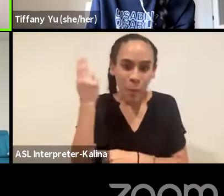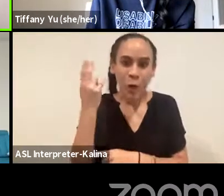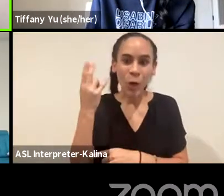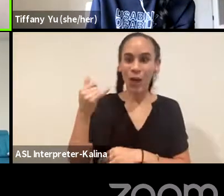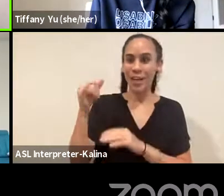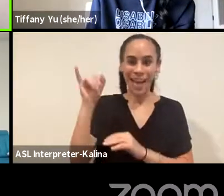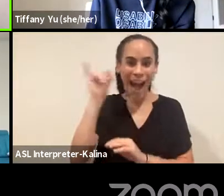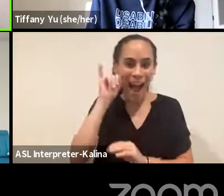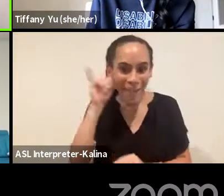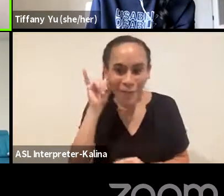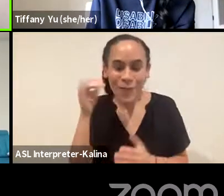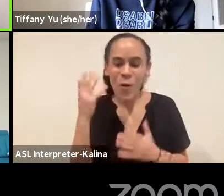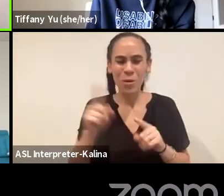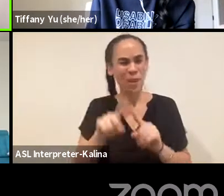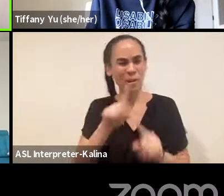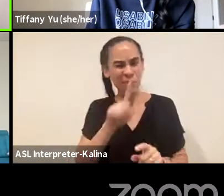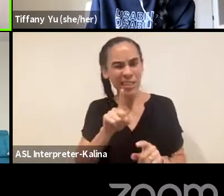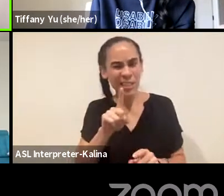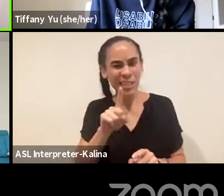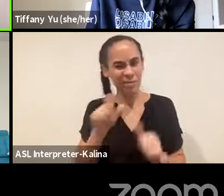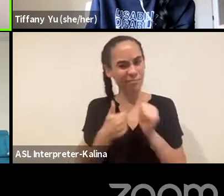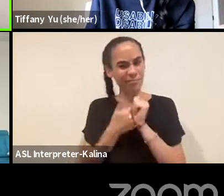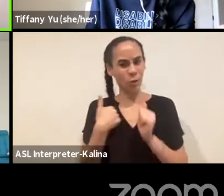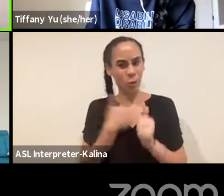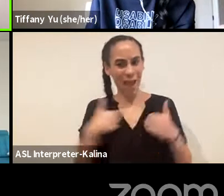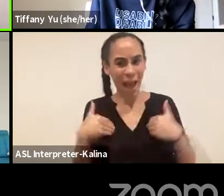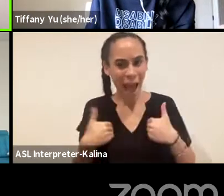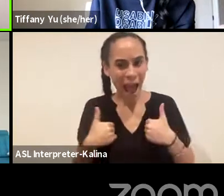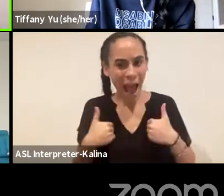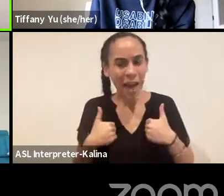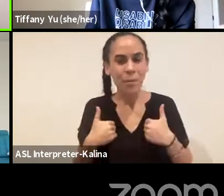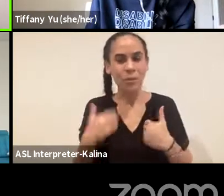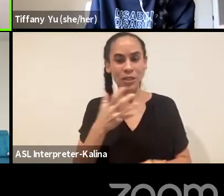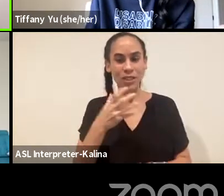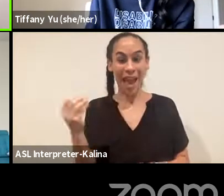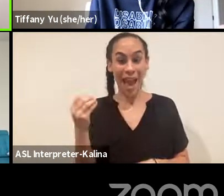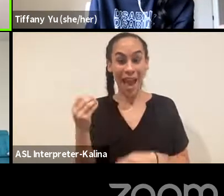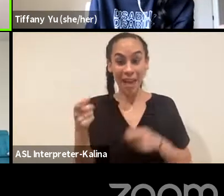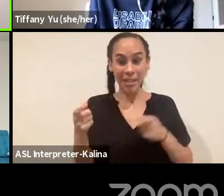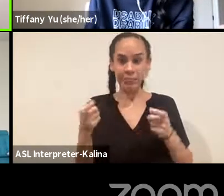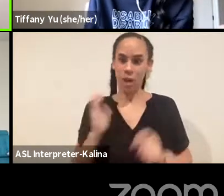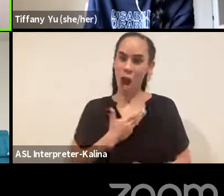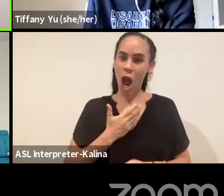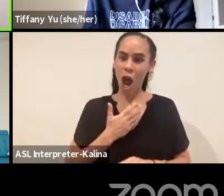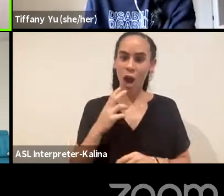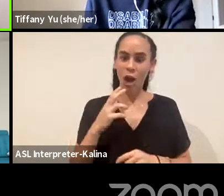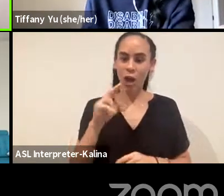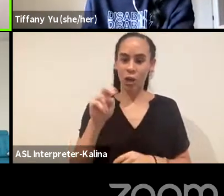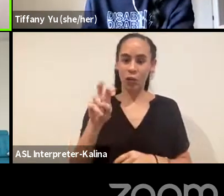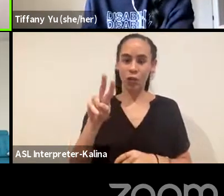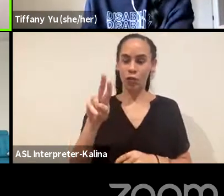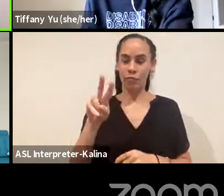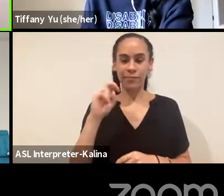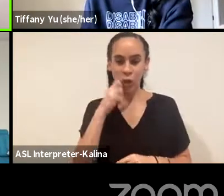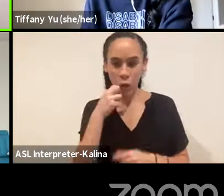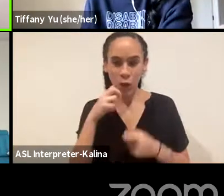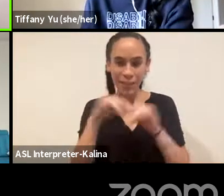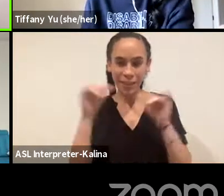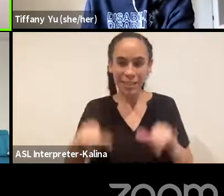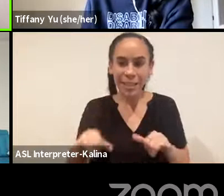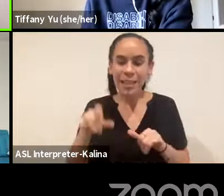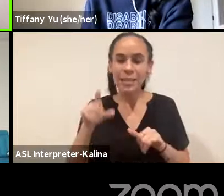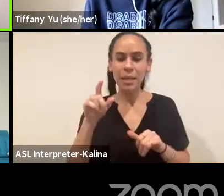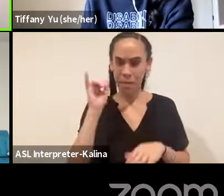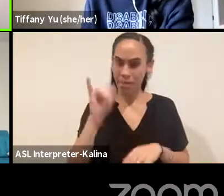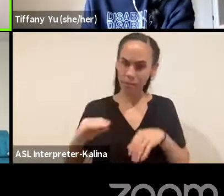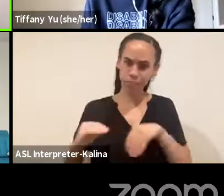we're animals at the end of the day. And as animals, we're governed by our nervous systems. And Melinda, like you would know this so profoundly from all of your yoga and